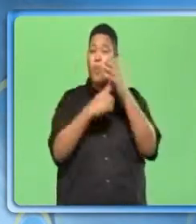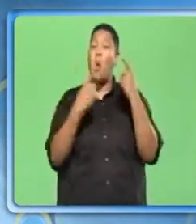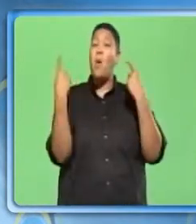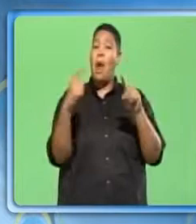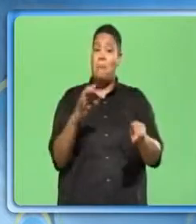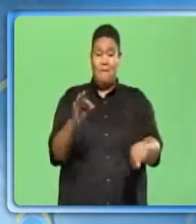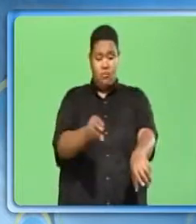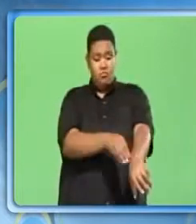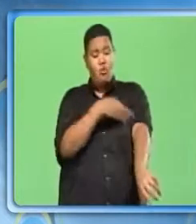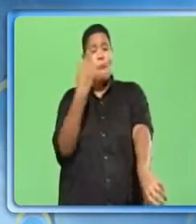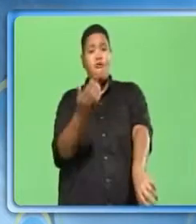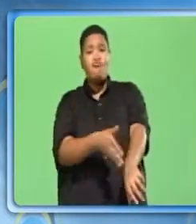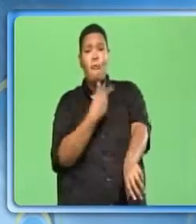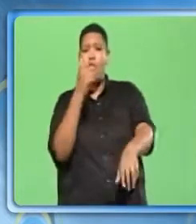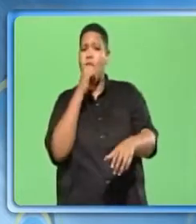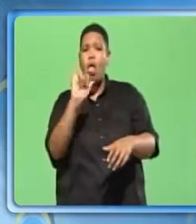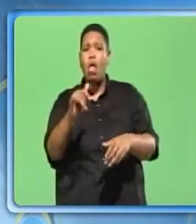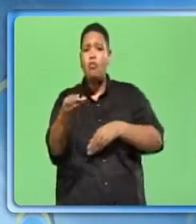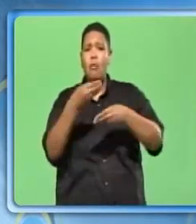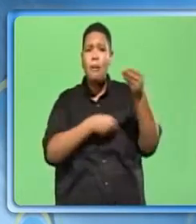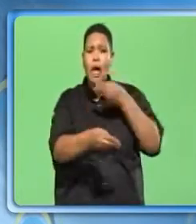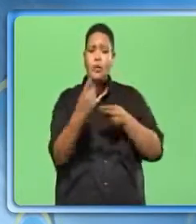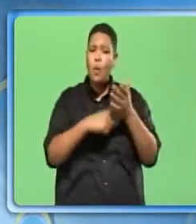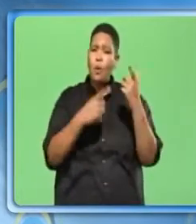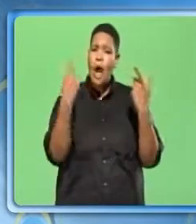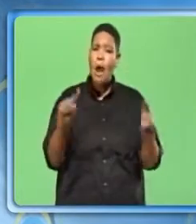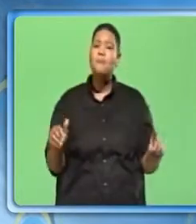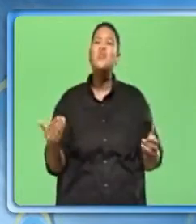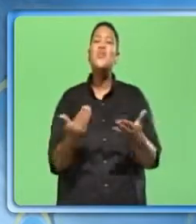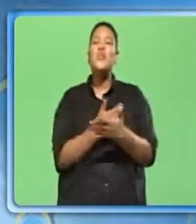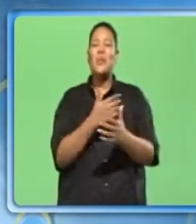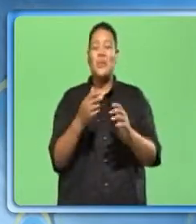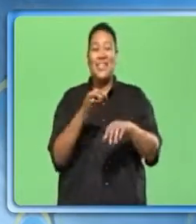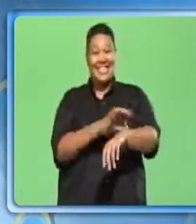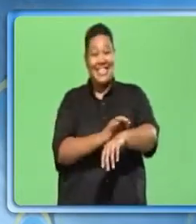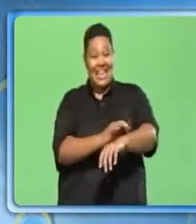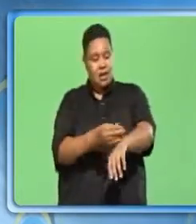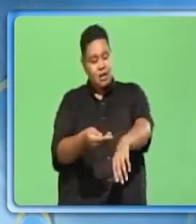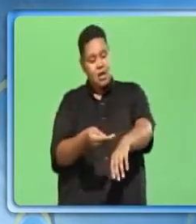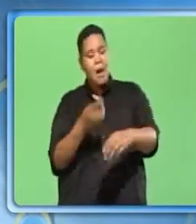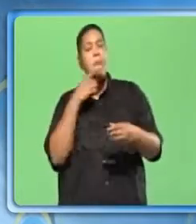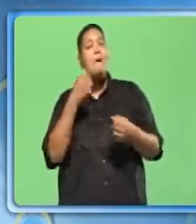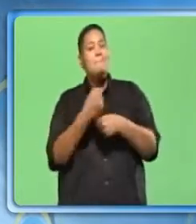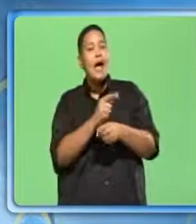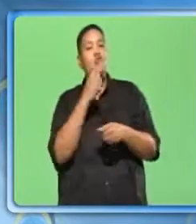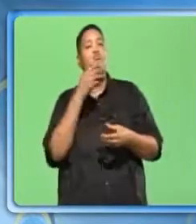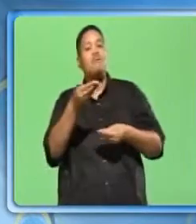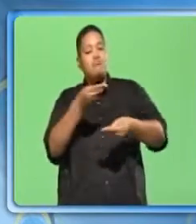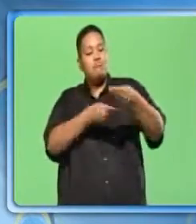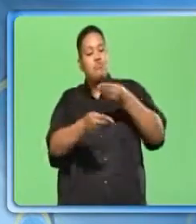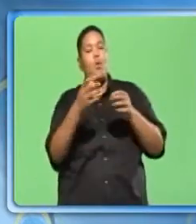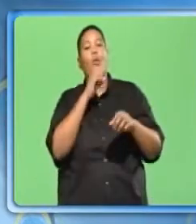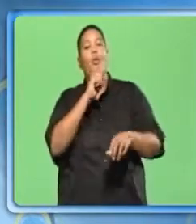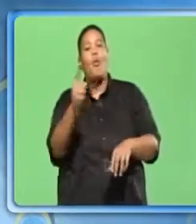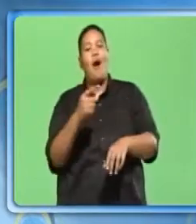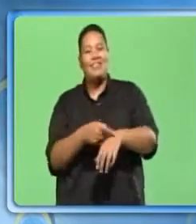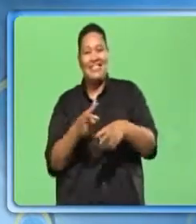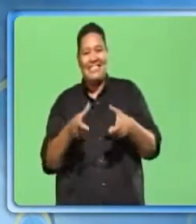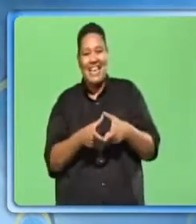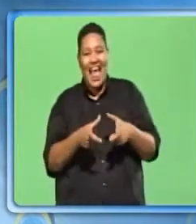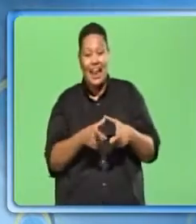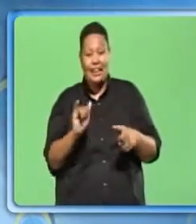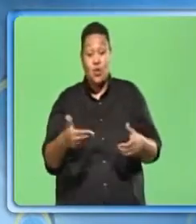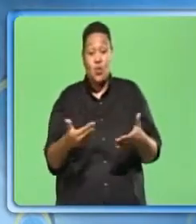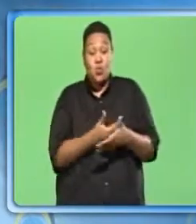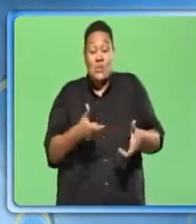these skin cells were not replaced? New skin cells are constantly being made to replace the old ones. The new cells are